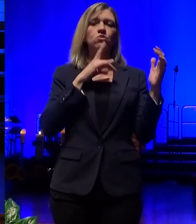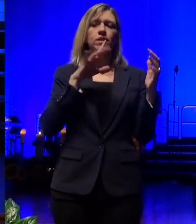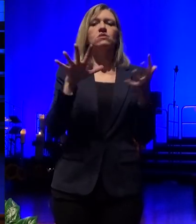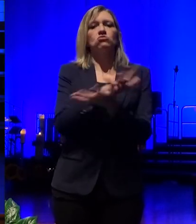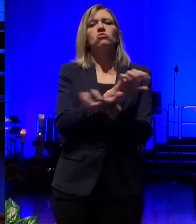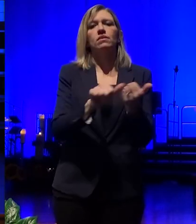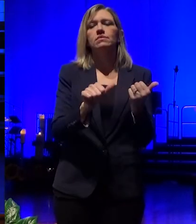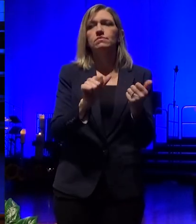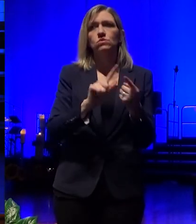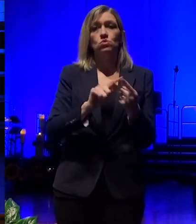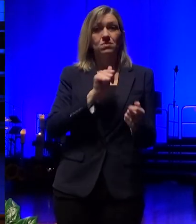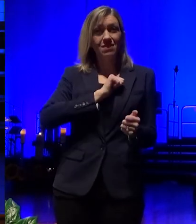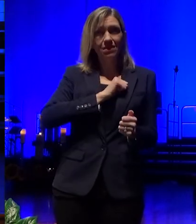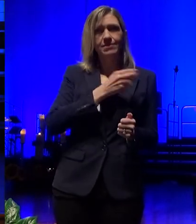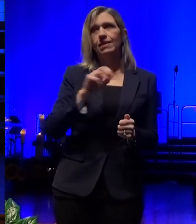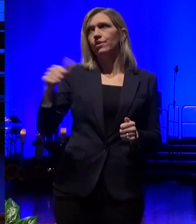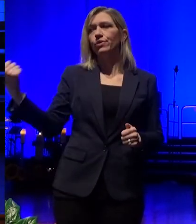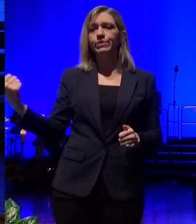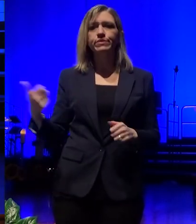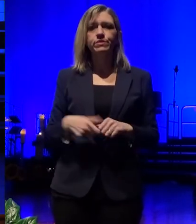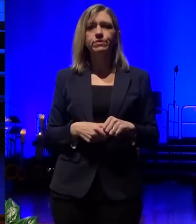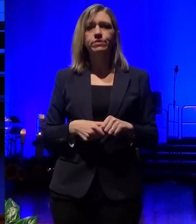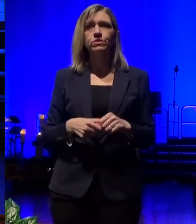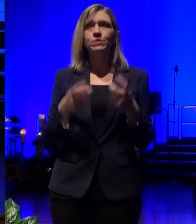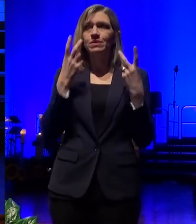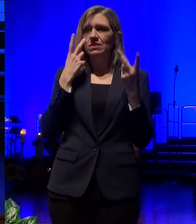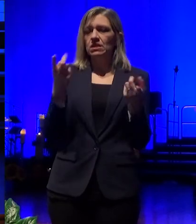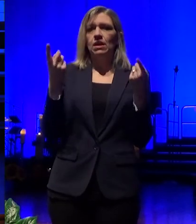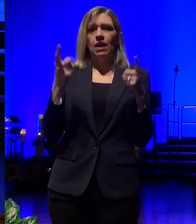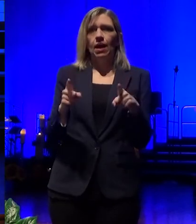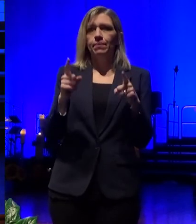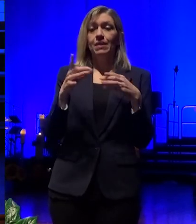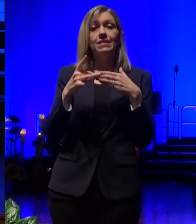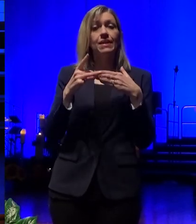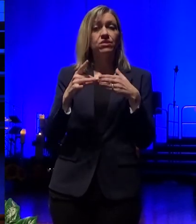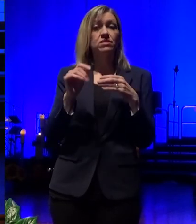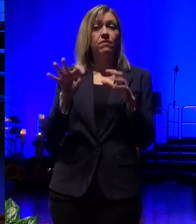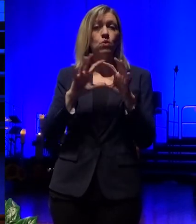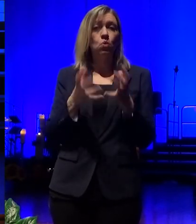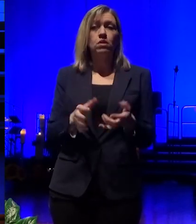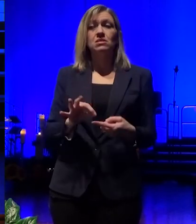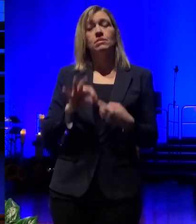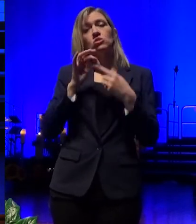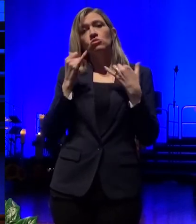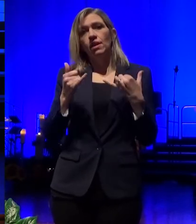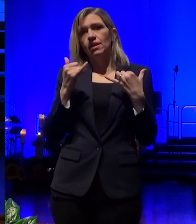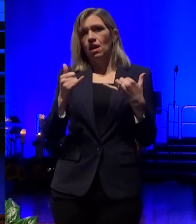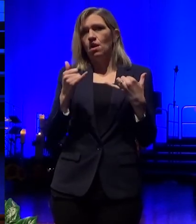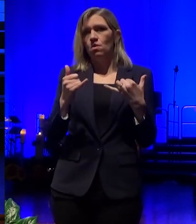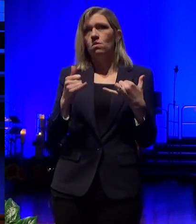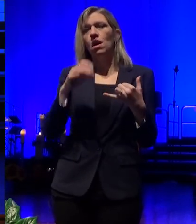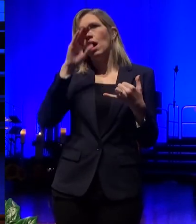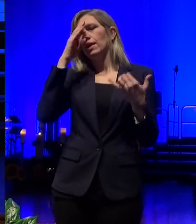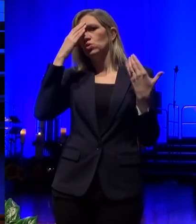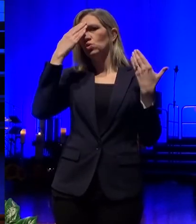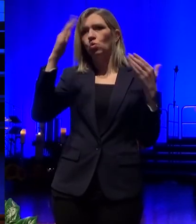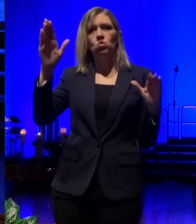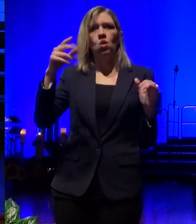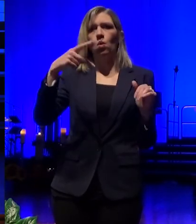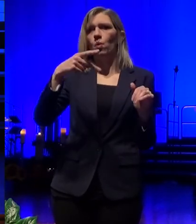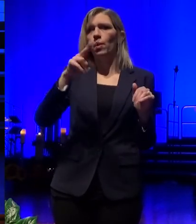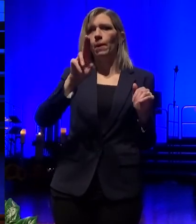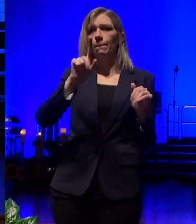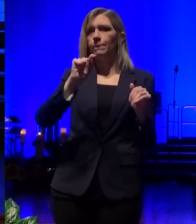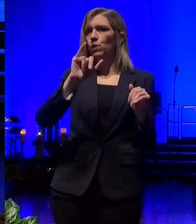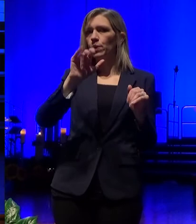ourselves and others. And we're seeing it playing out with leaders of the world, especially right now. Now, I don't know Vladimir